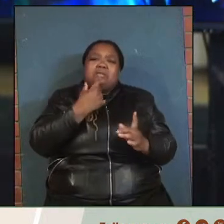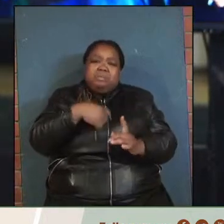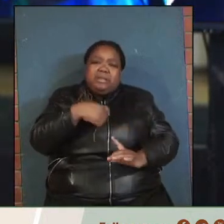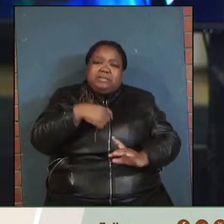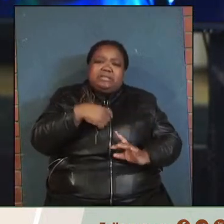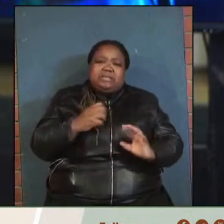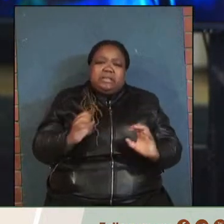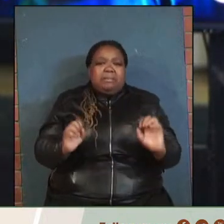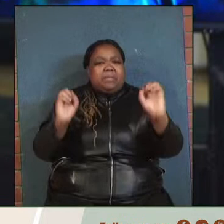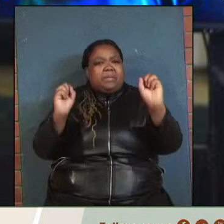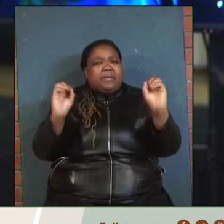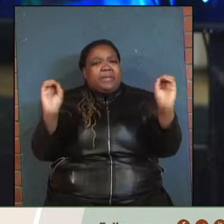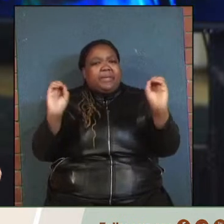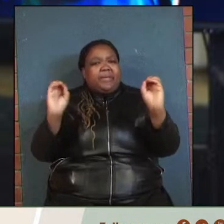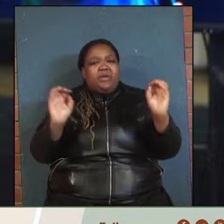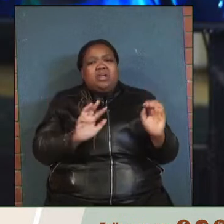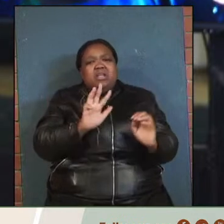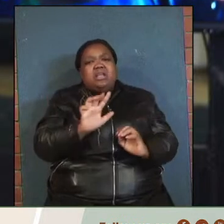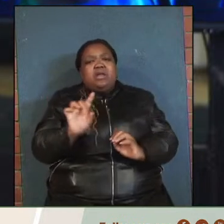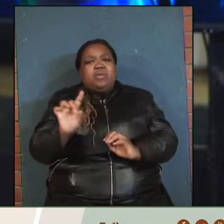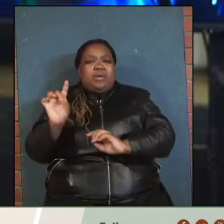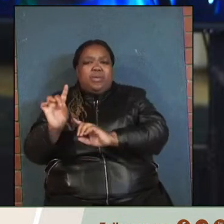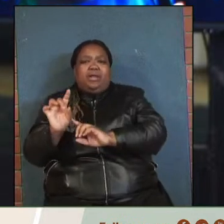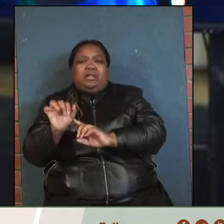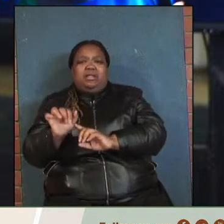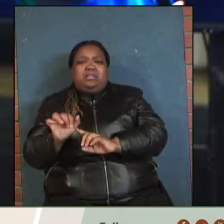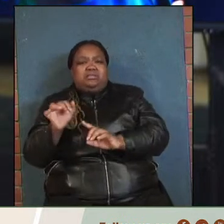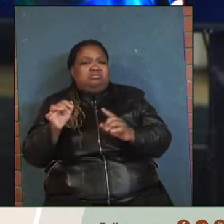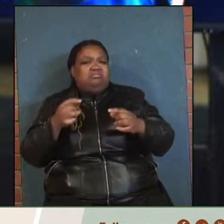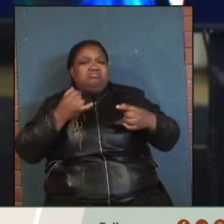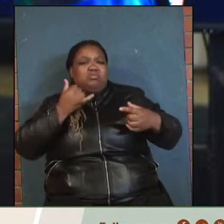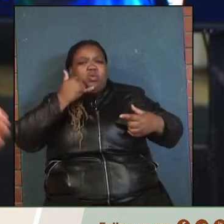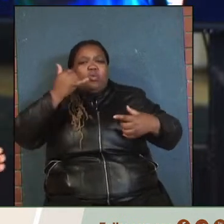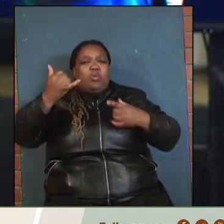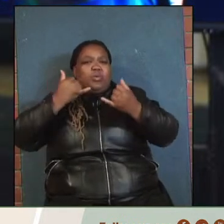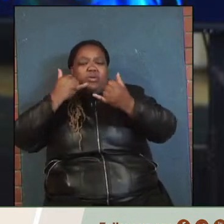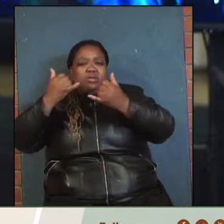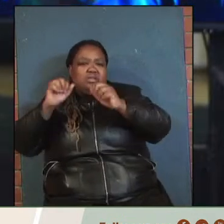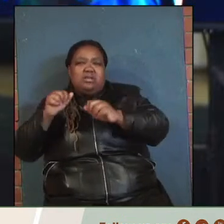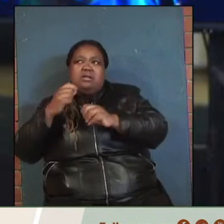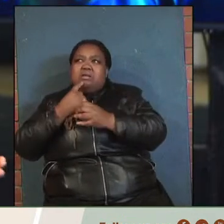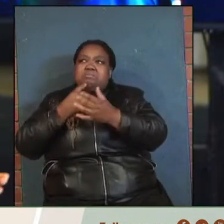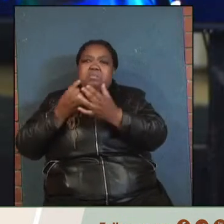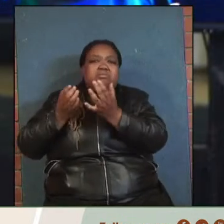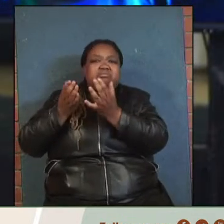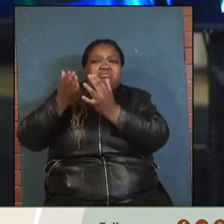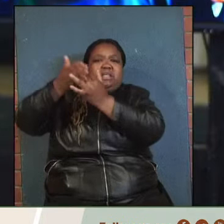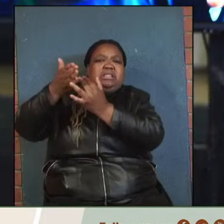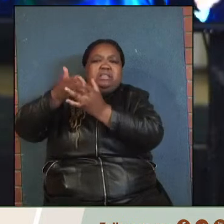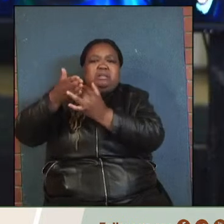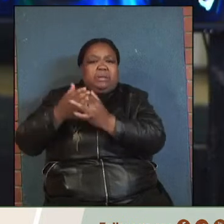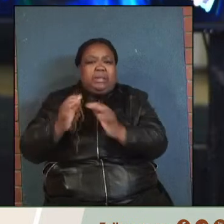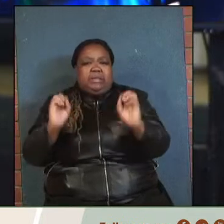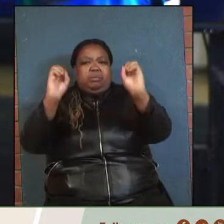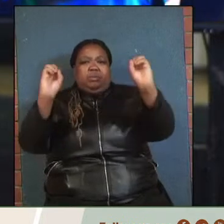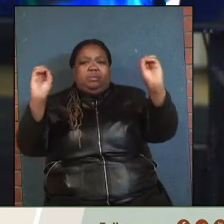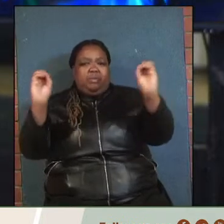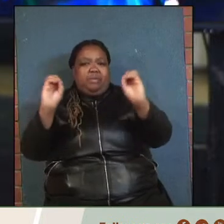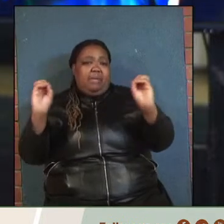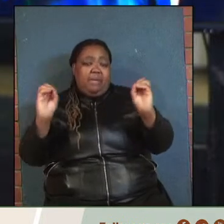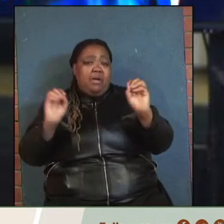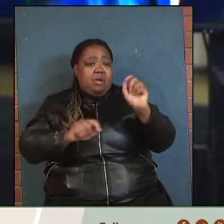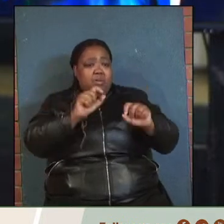about 911, you talk about all these calls, but you're not talking about accessibility. Remember, not everybody can access